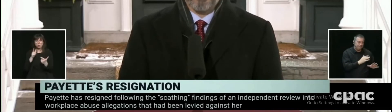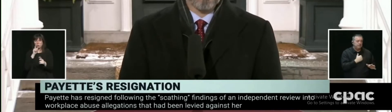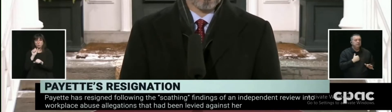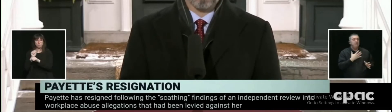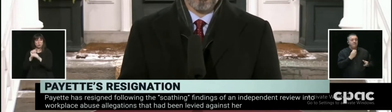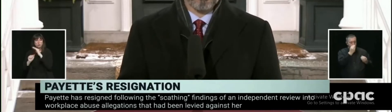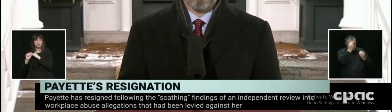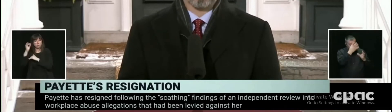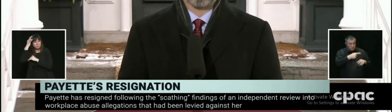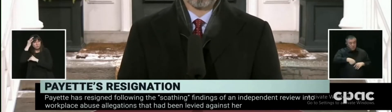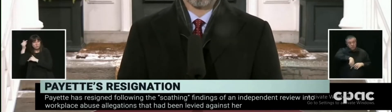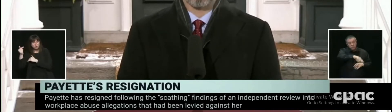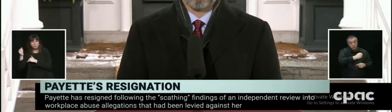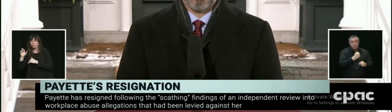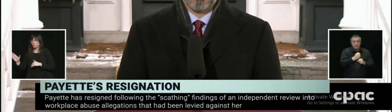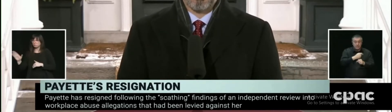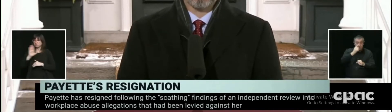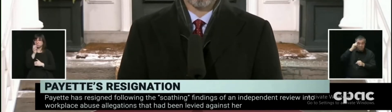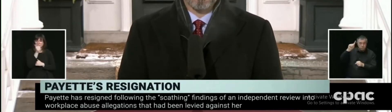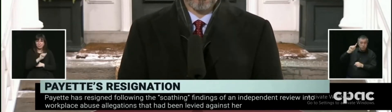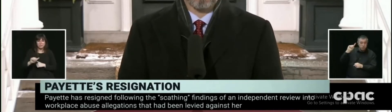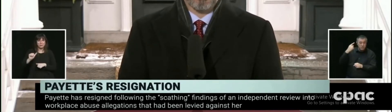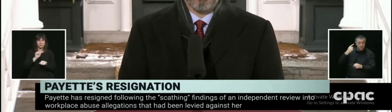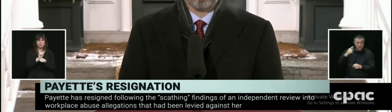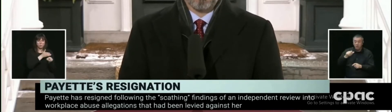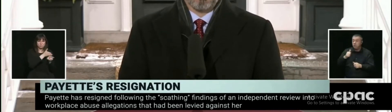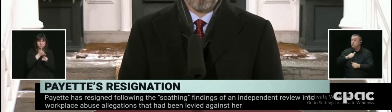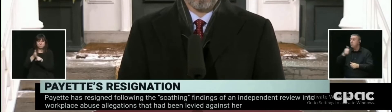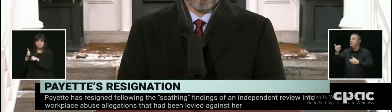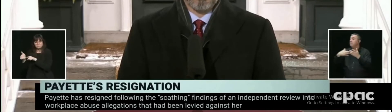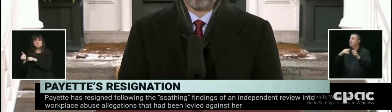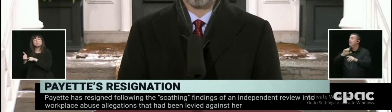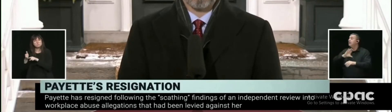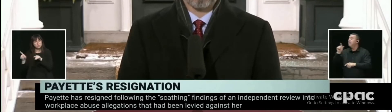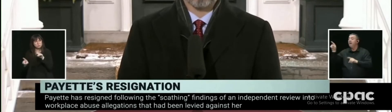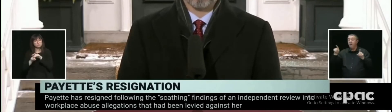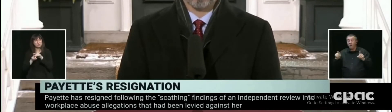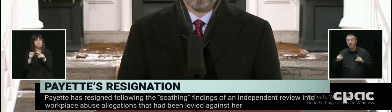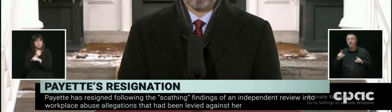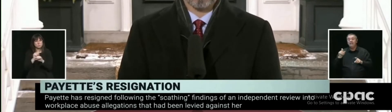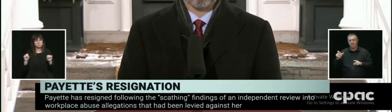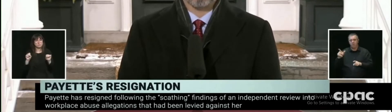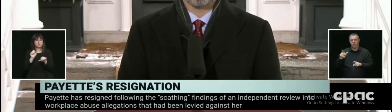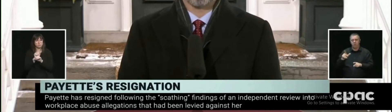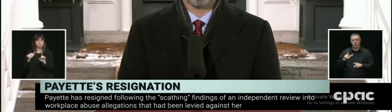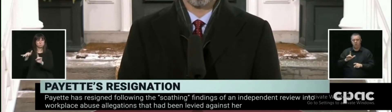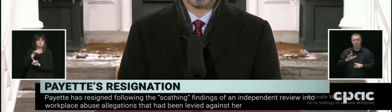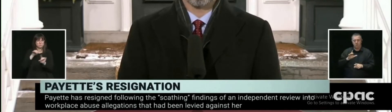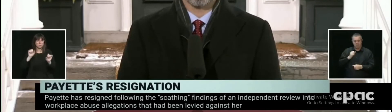for the government or anywhere in Canada continues to have safe and secure workplaces.